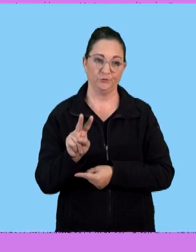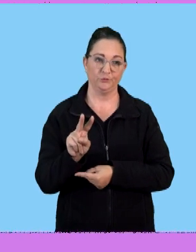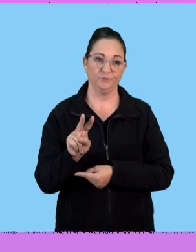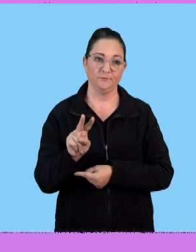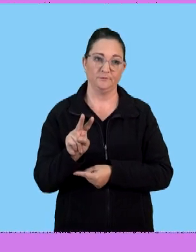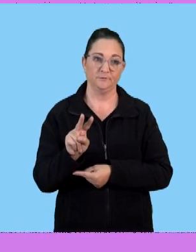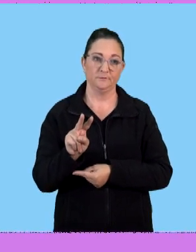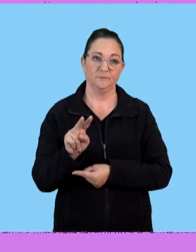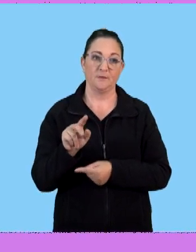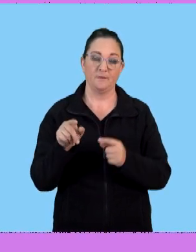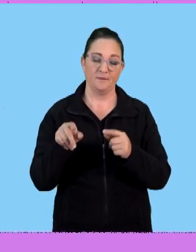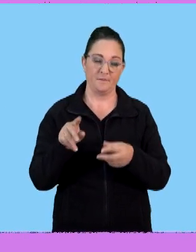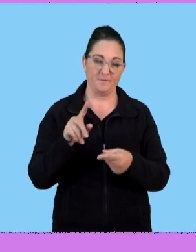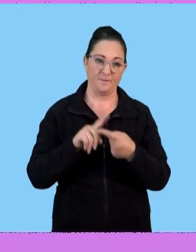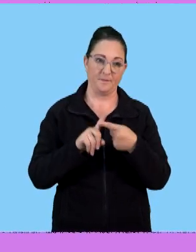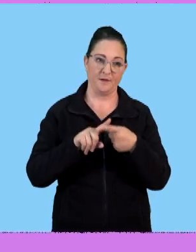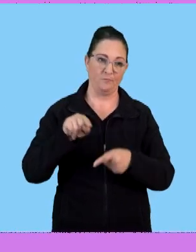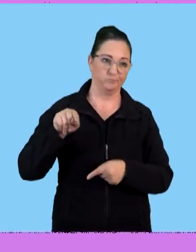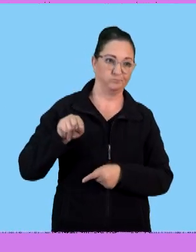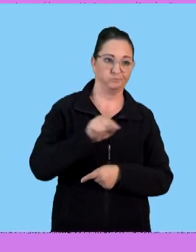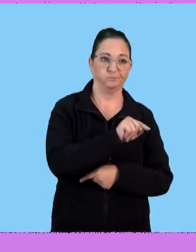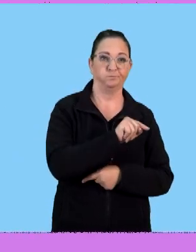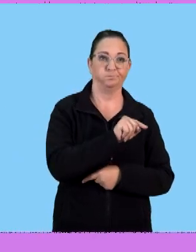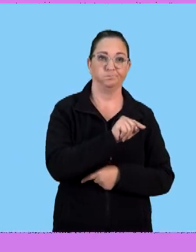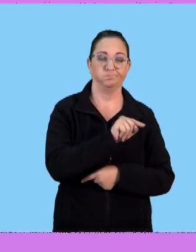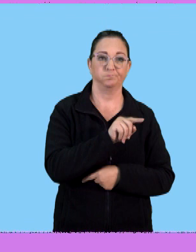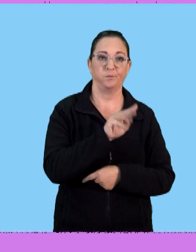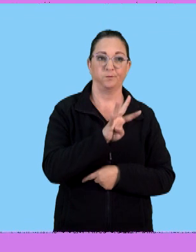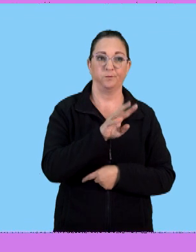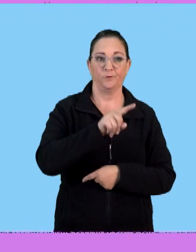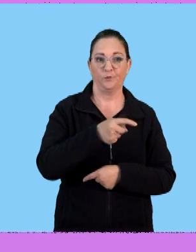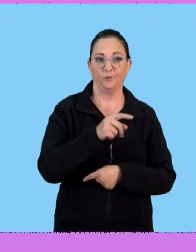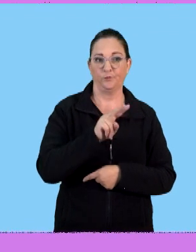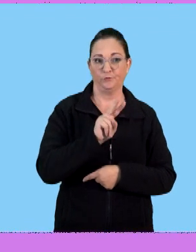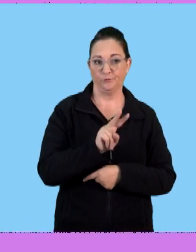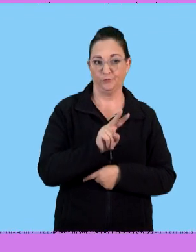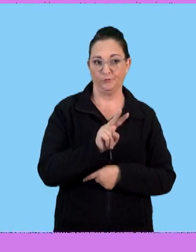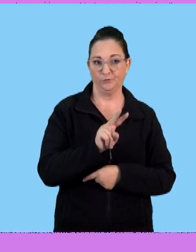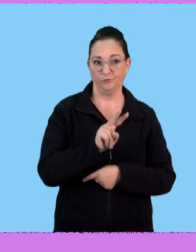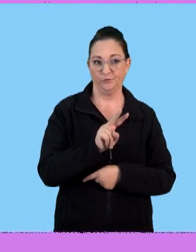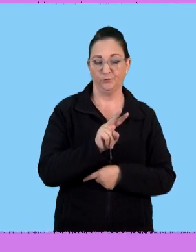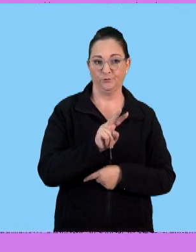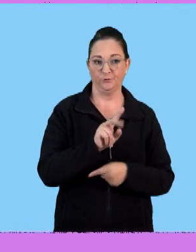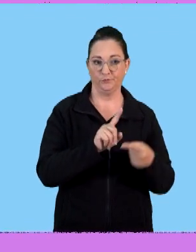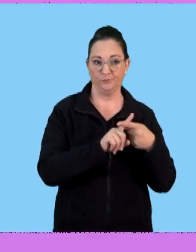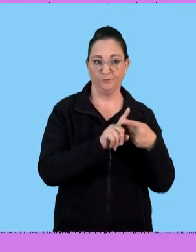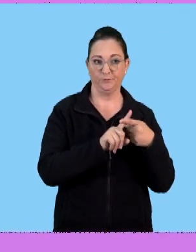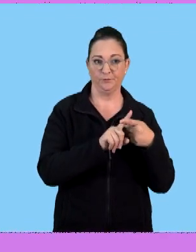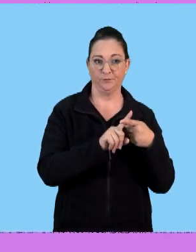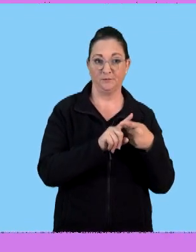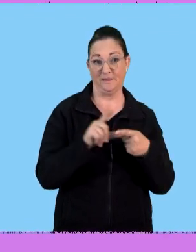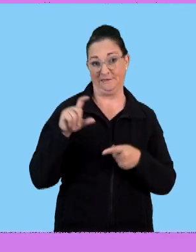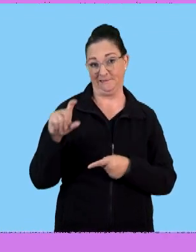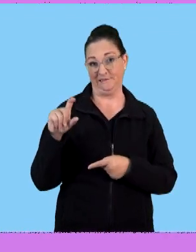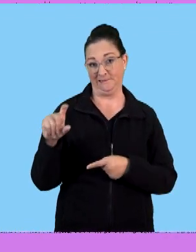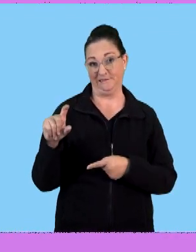is 1.2, plus the width all the way here is 4.2,